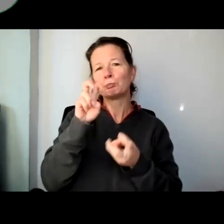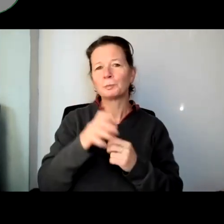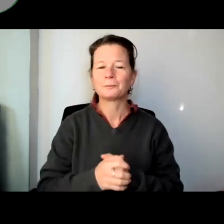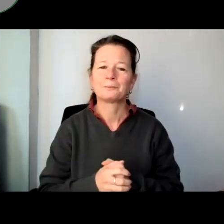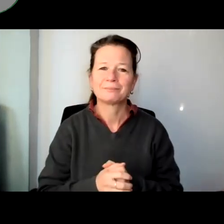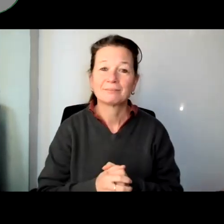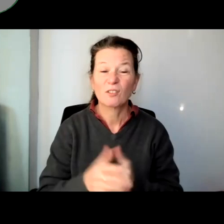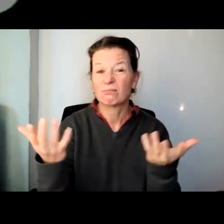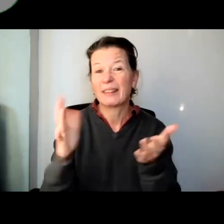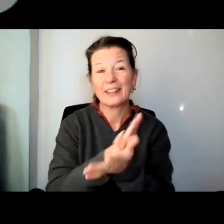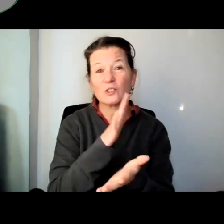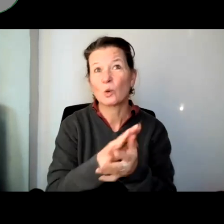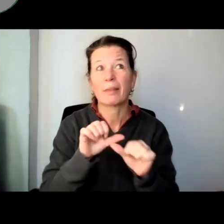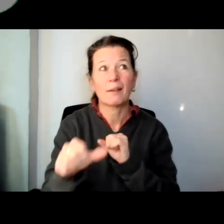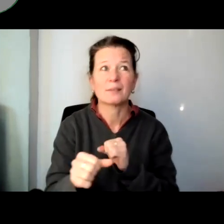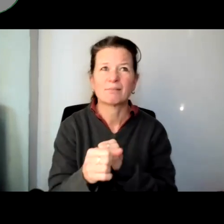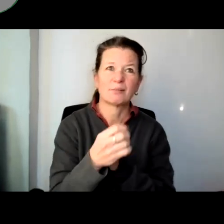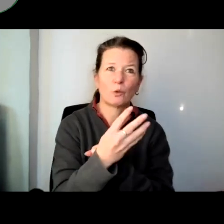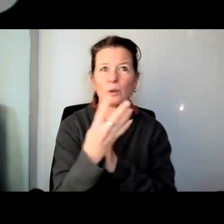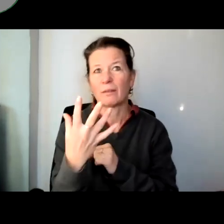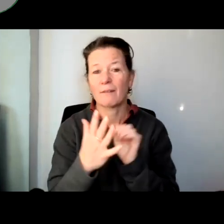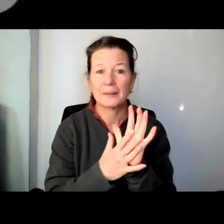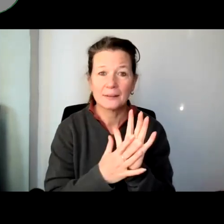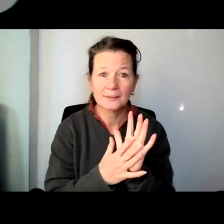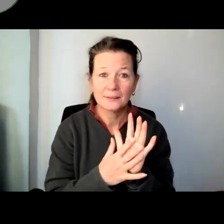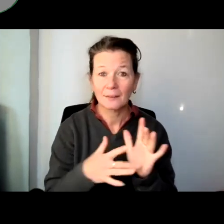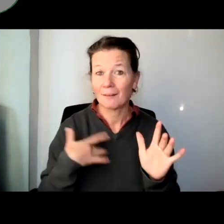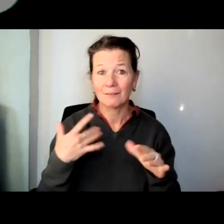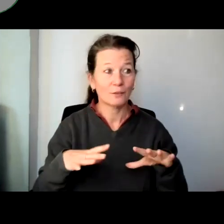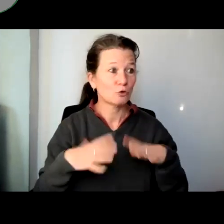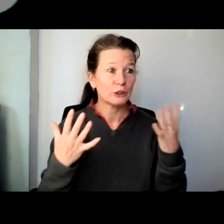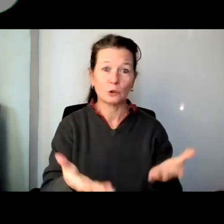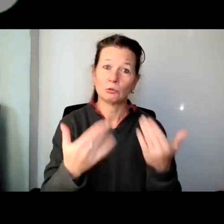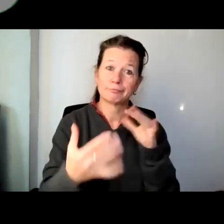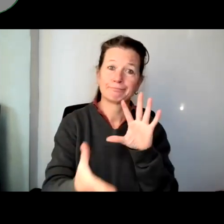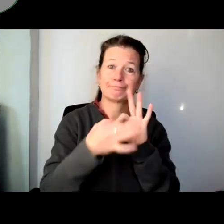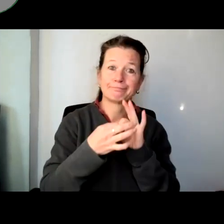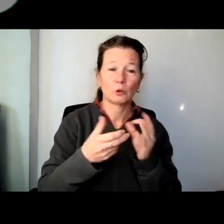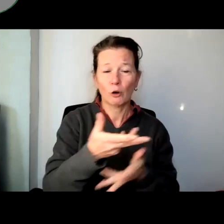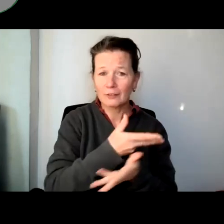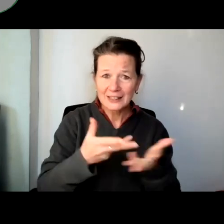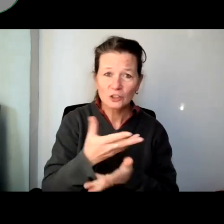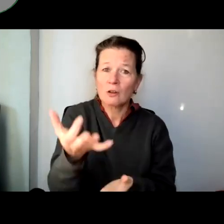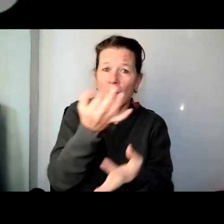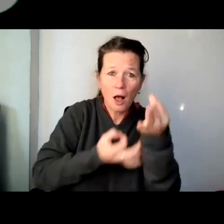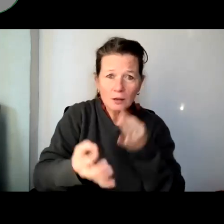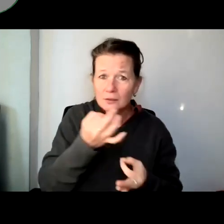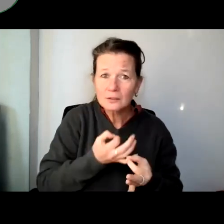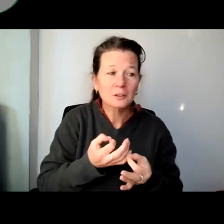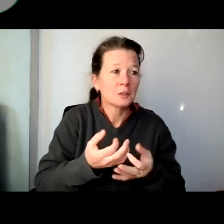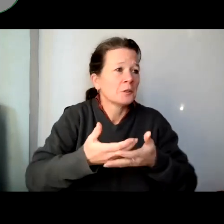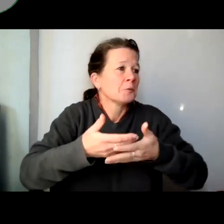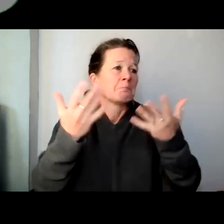Just enjoy the next sort of 45 minutes. Feel free to join the conversation ask as many questions